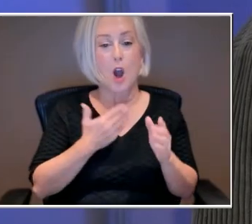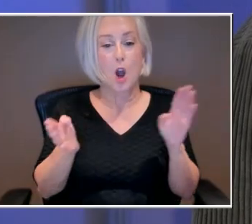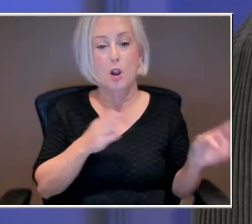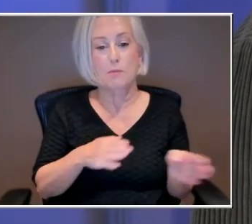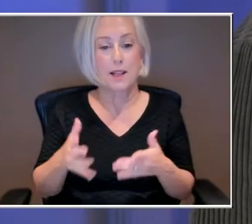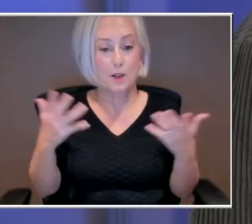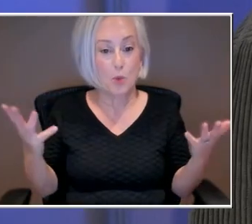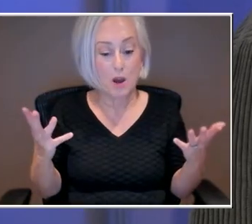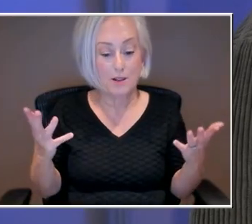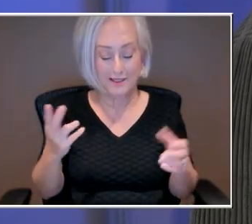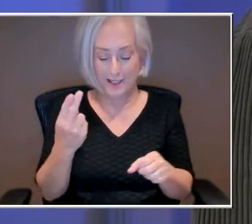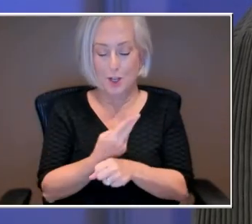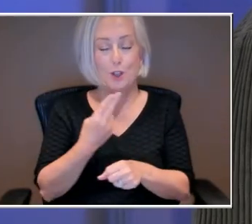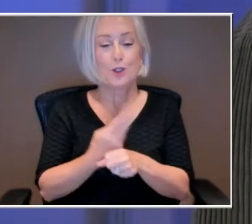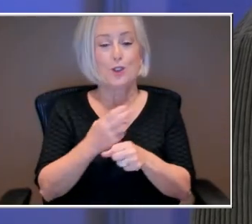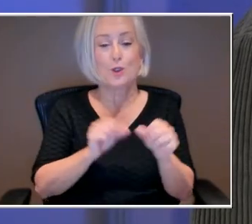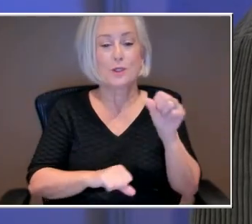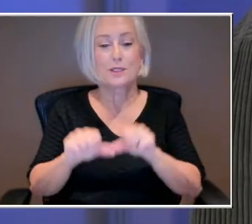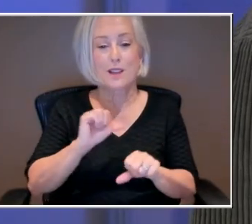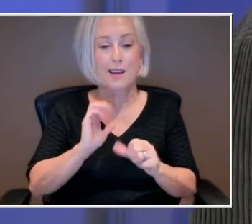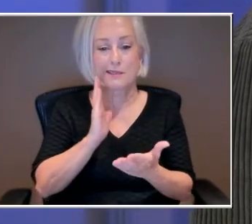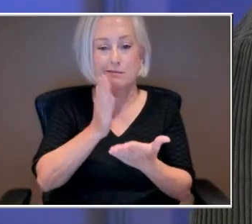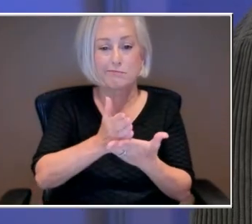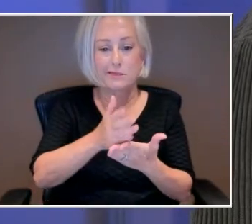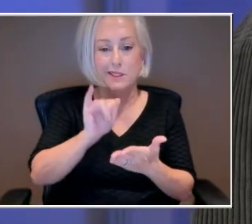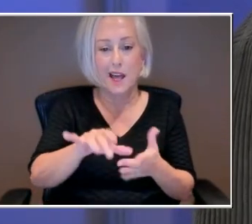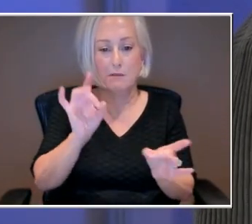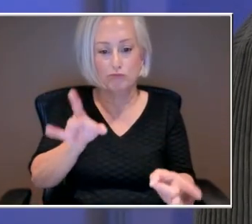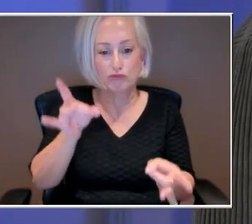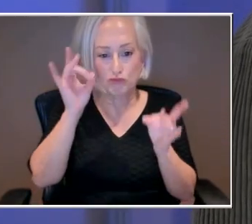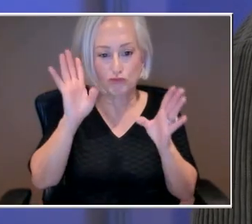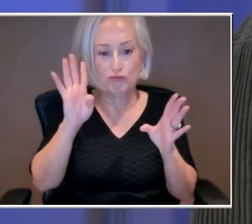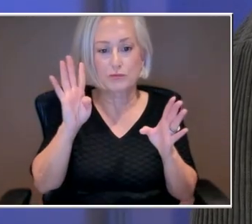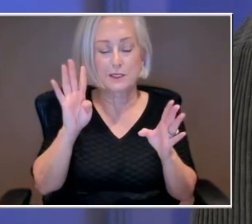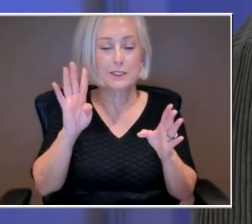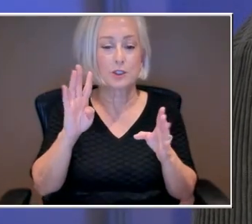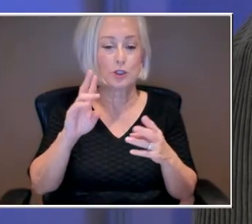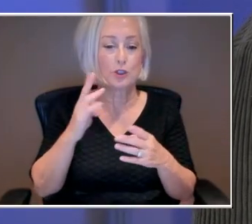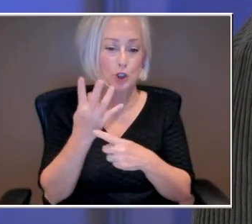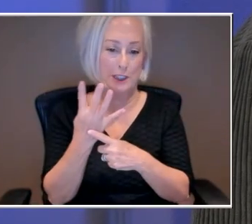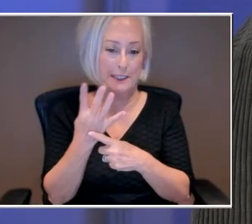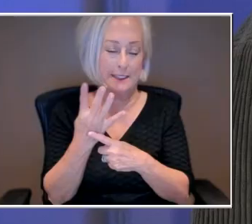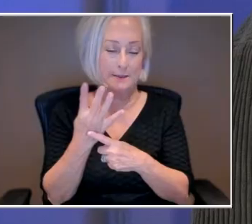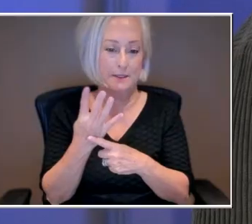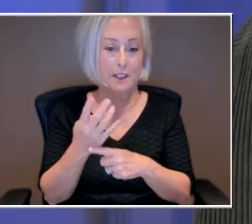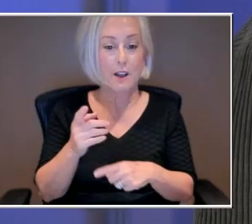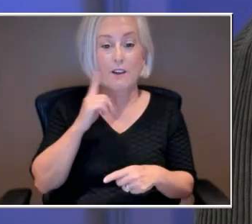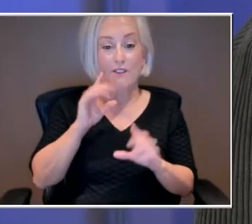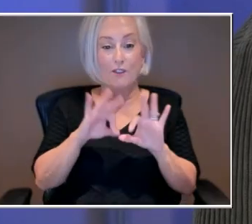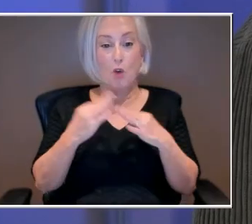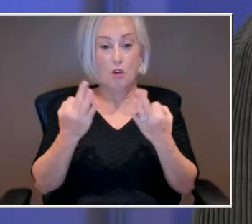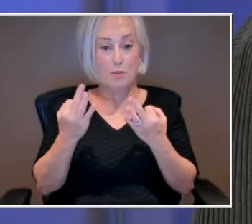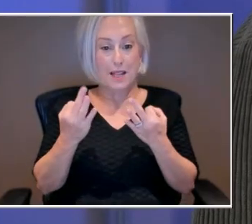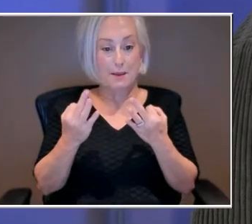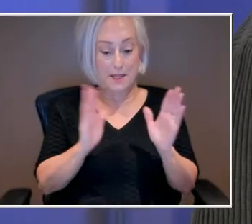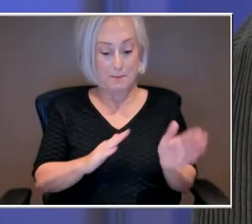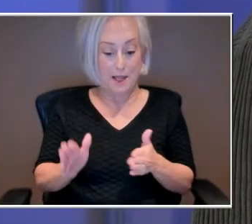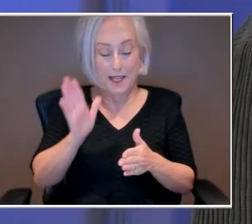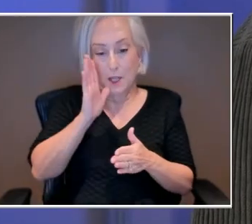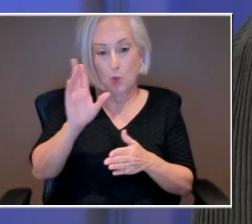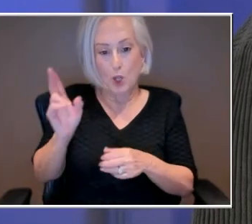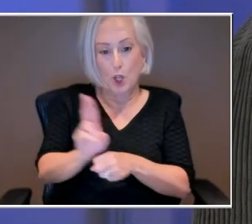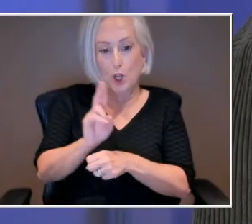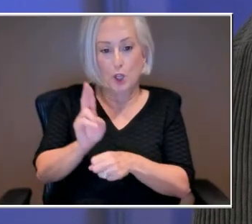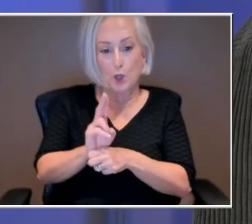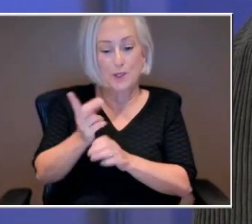gene. So for family planning, we will use, the negative